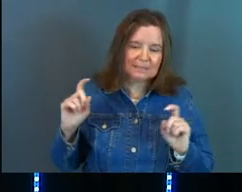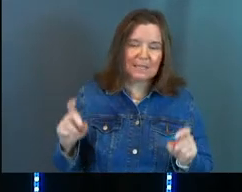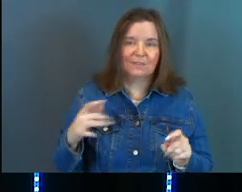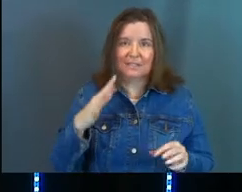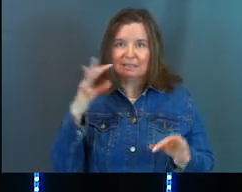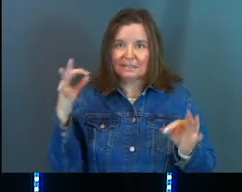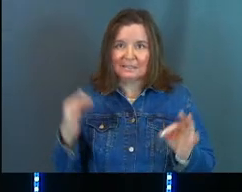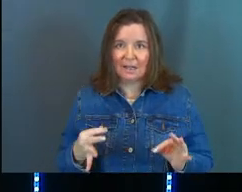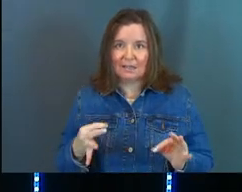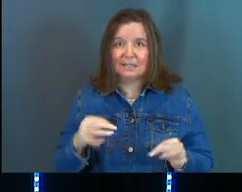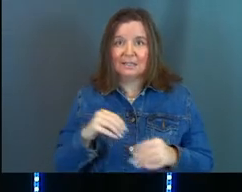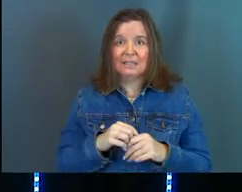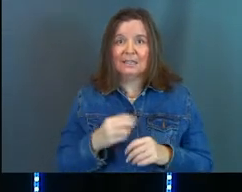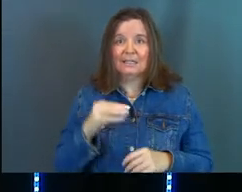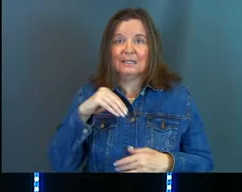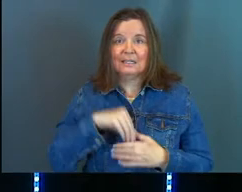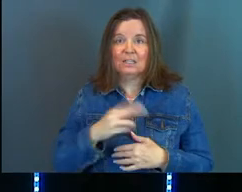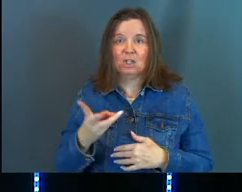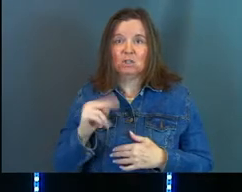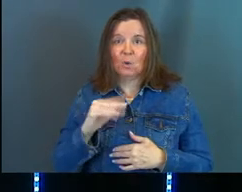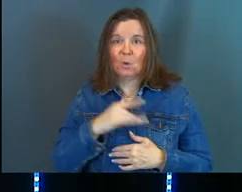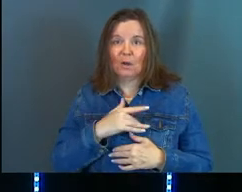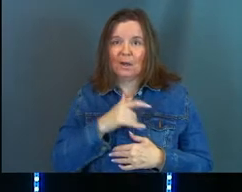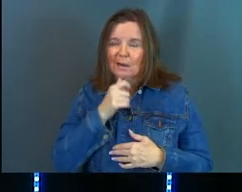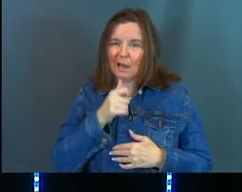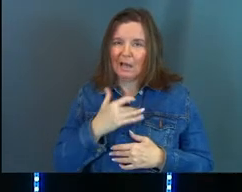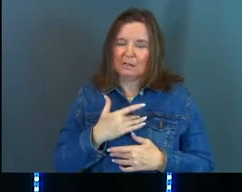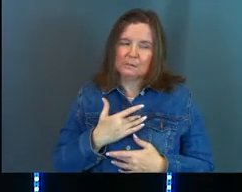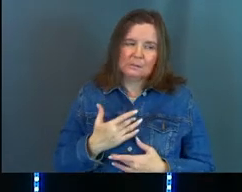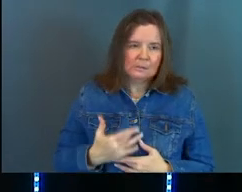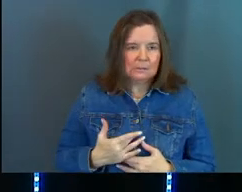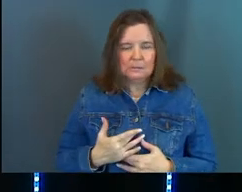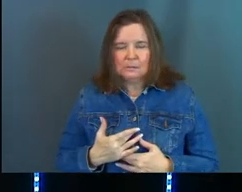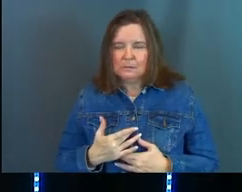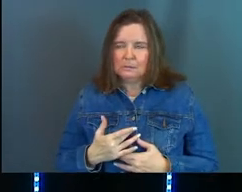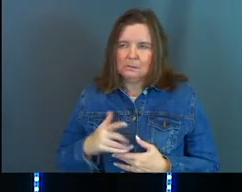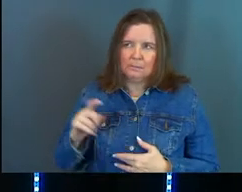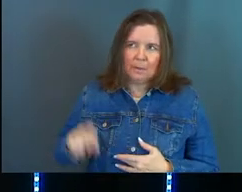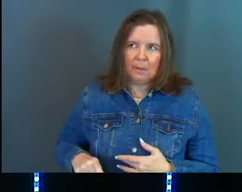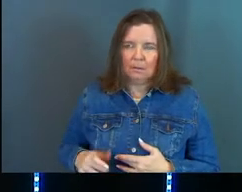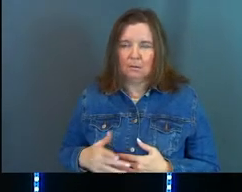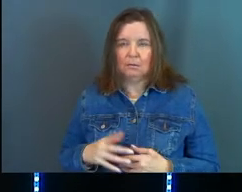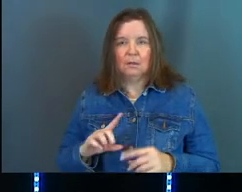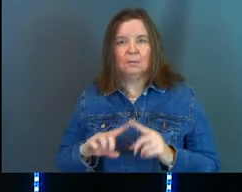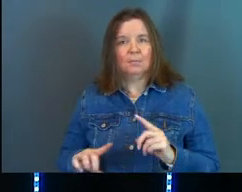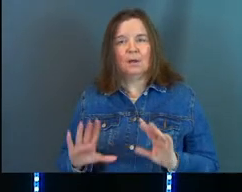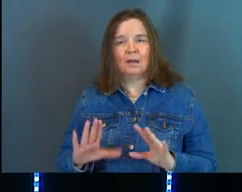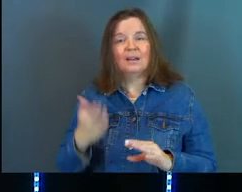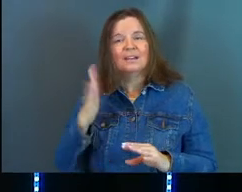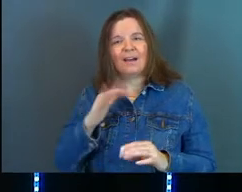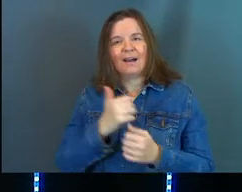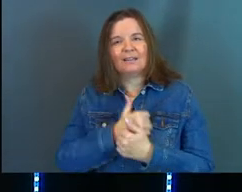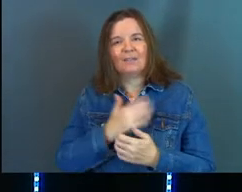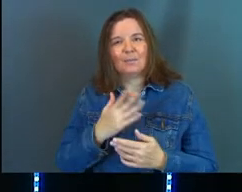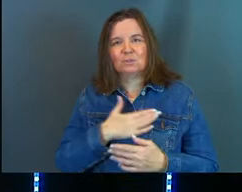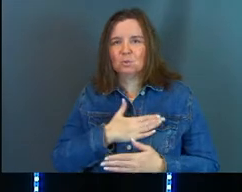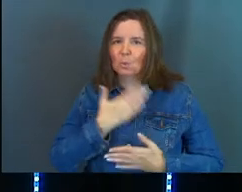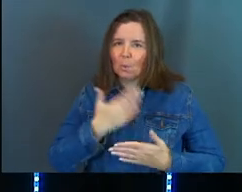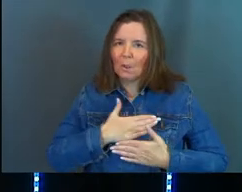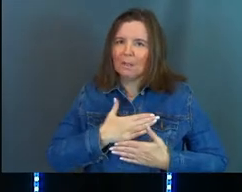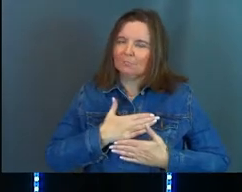he has decided in his heart. Not reluctantly or under compulsion. For God loves a cheerful